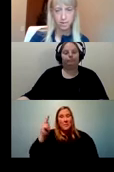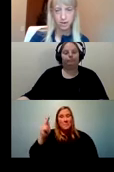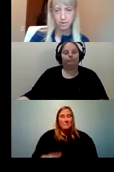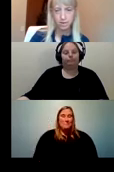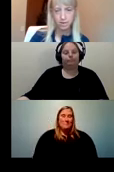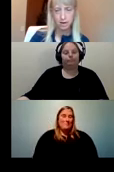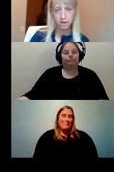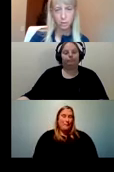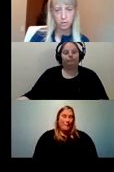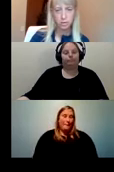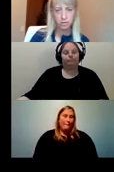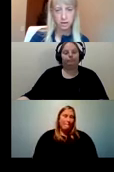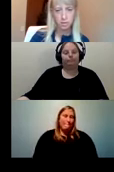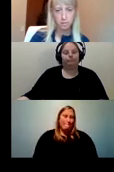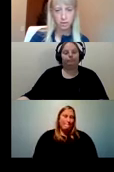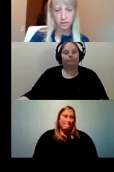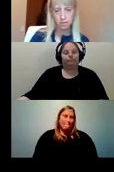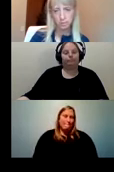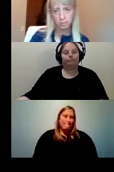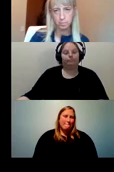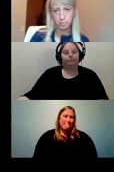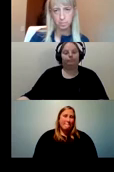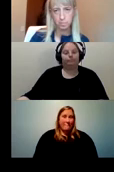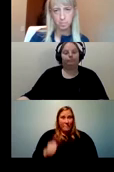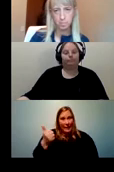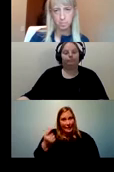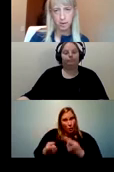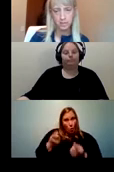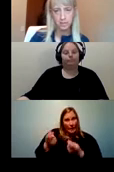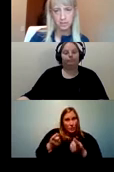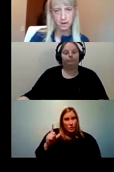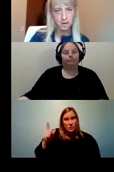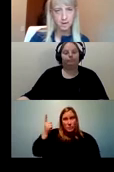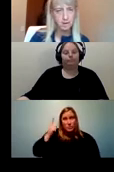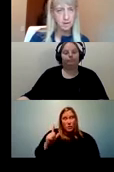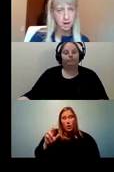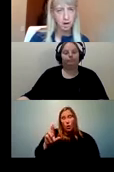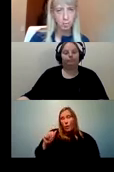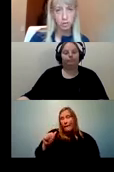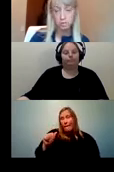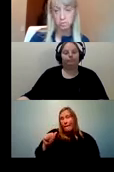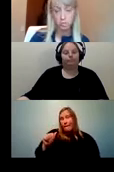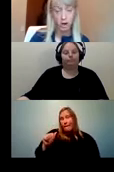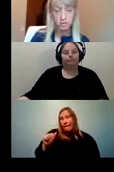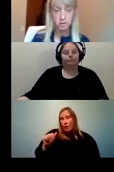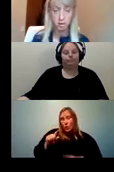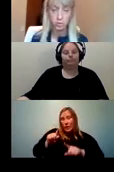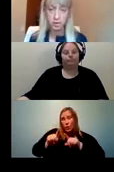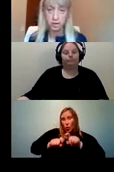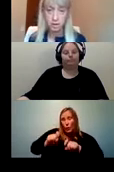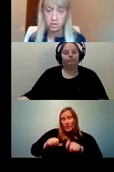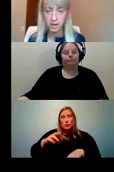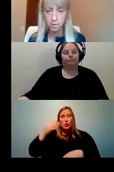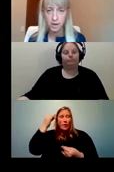That's what I have. Any questions that anyone would like to ask Linda, or just thoughts